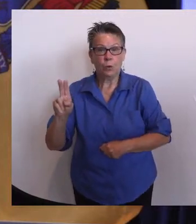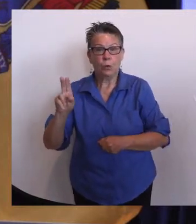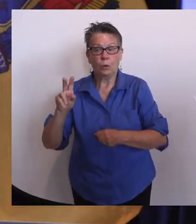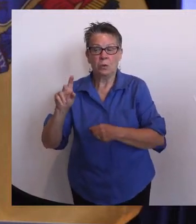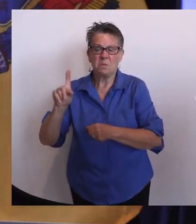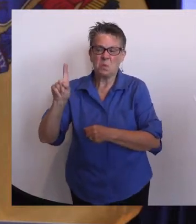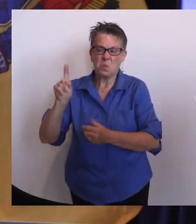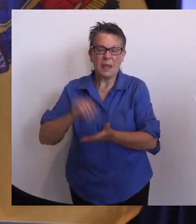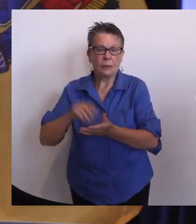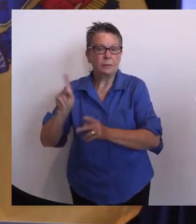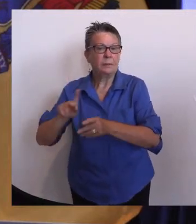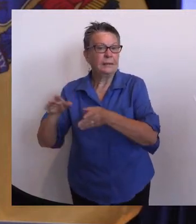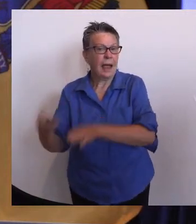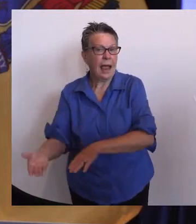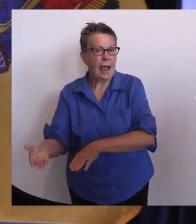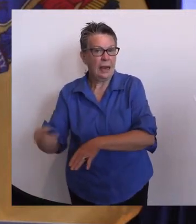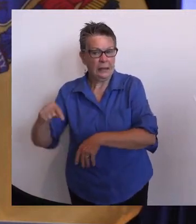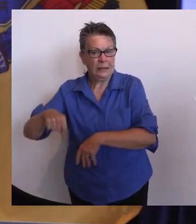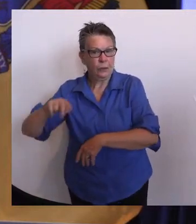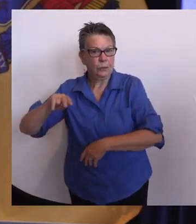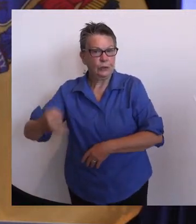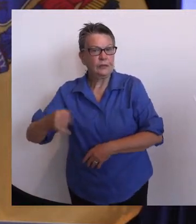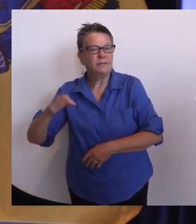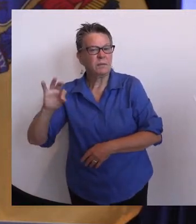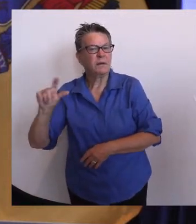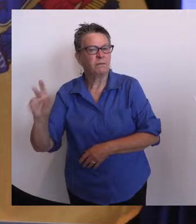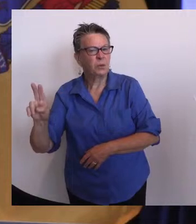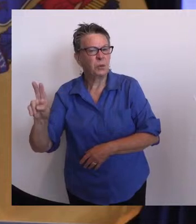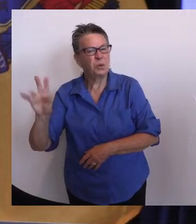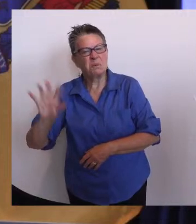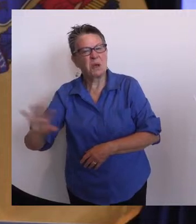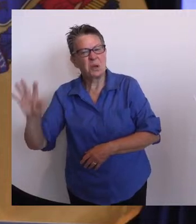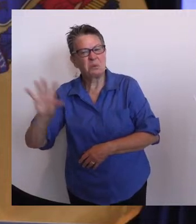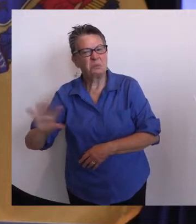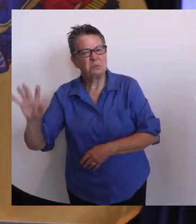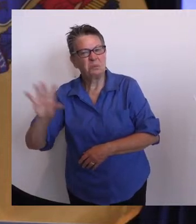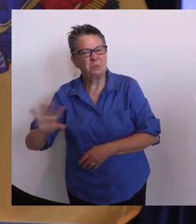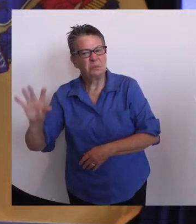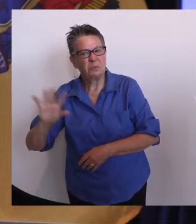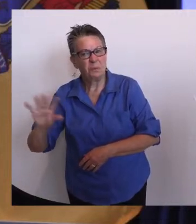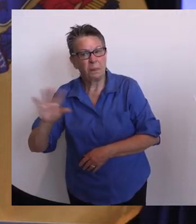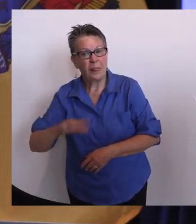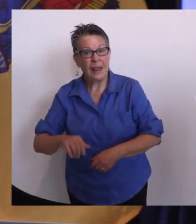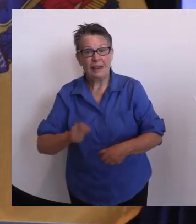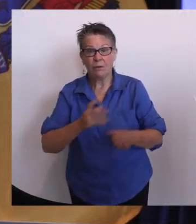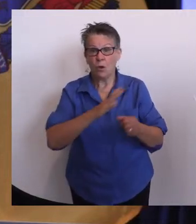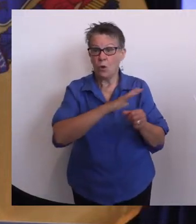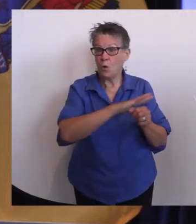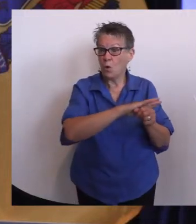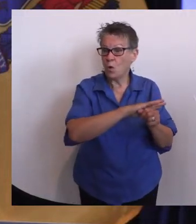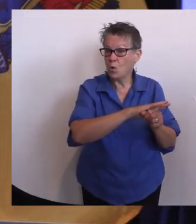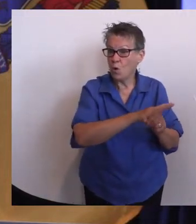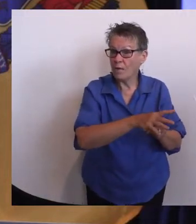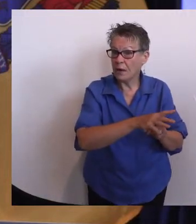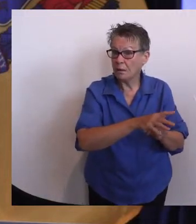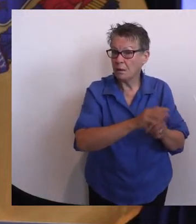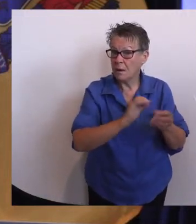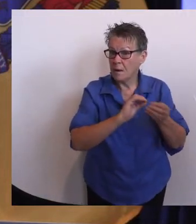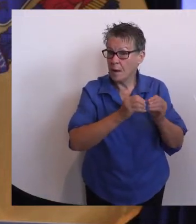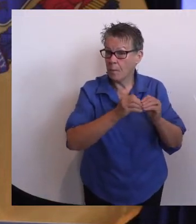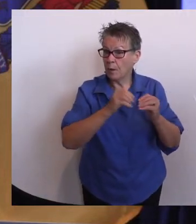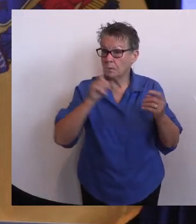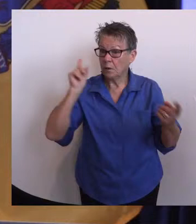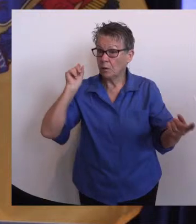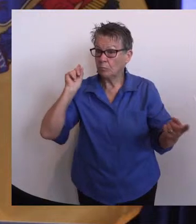success and say, oh, great, we got down to 1,000, we're only losing 1,000 people a year to a disease that is largely preventable?